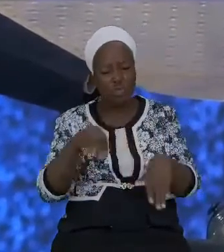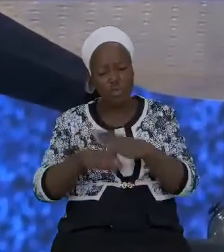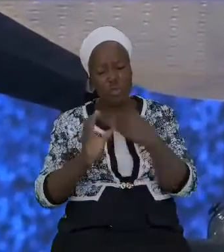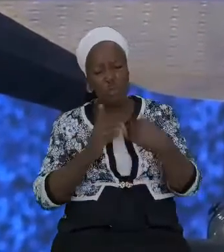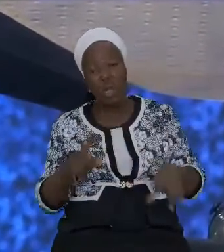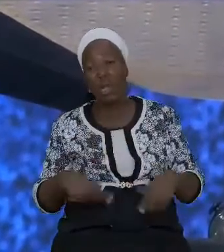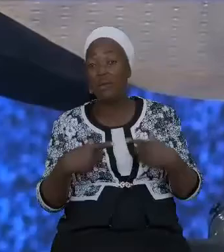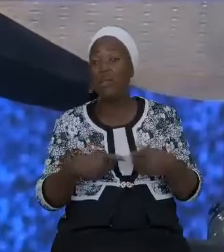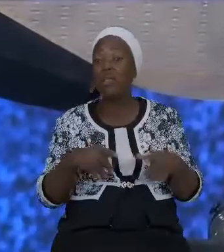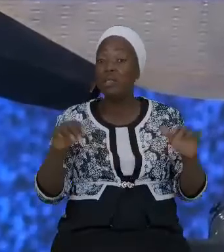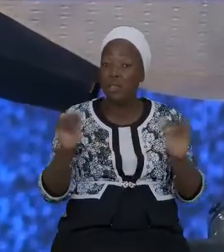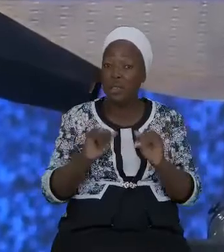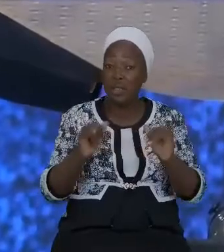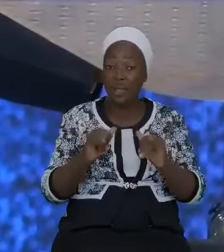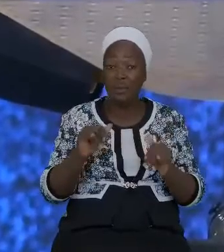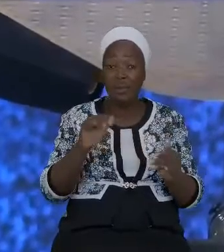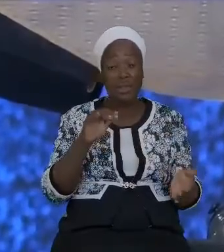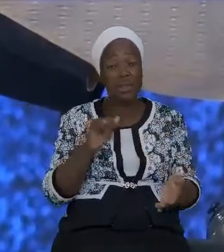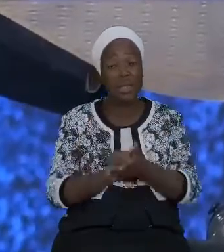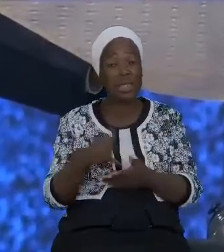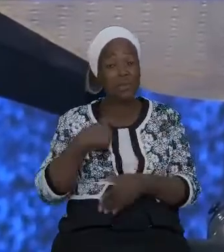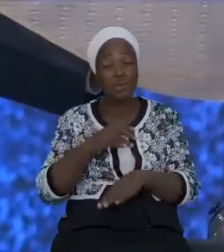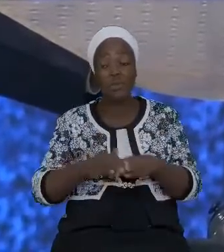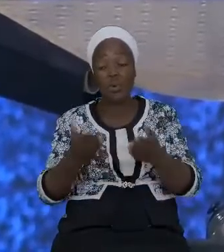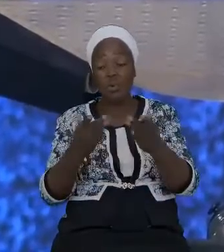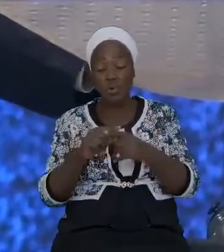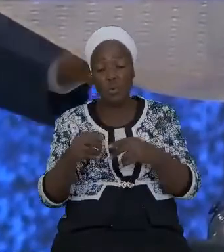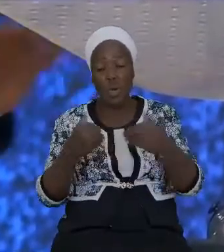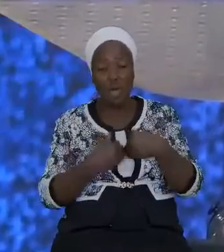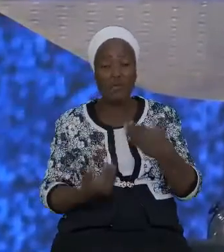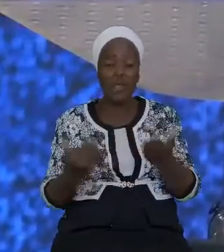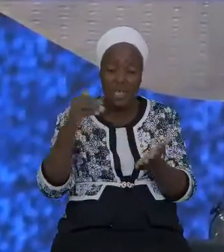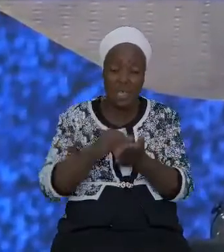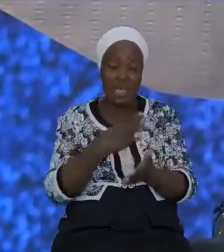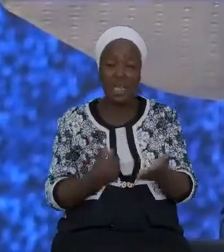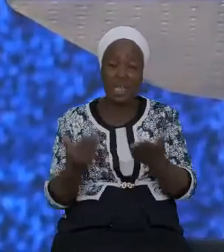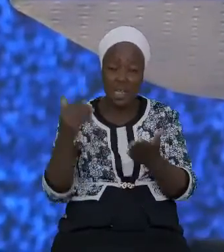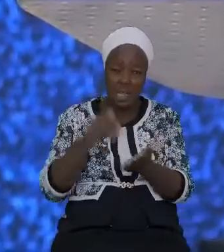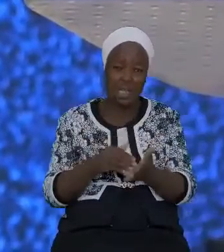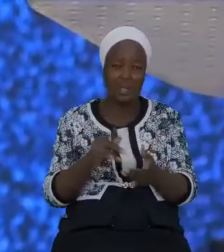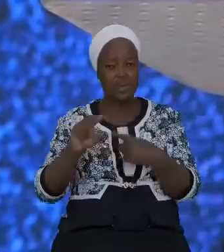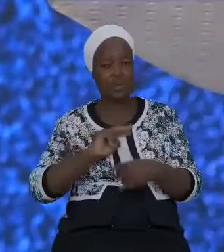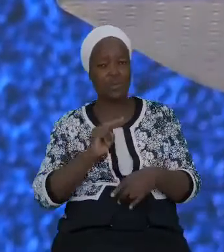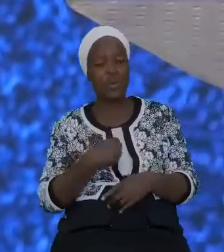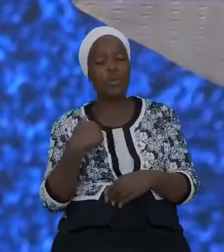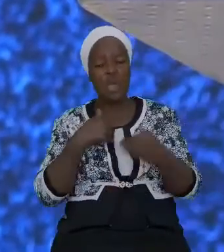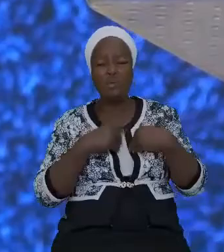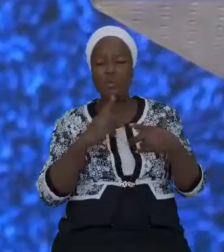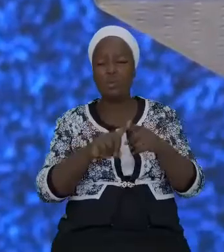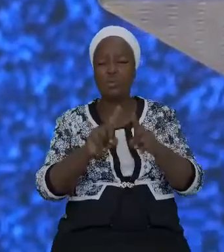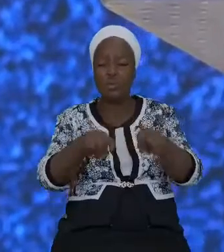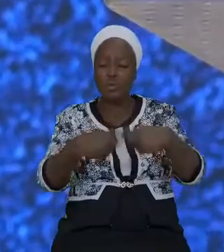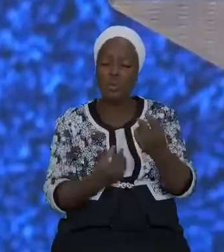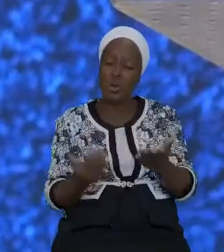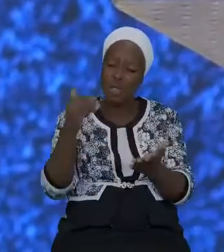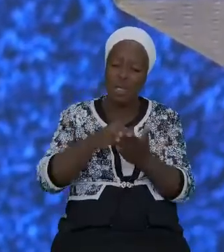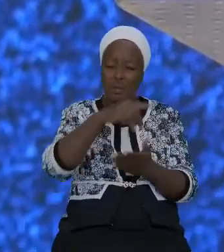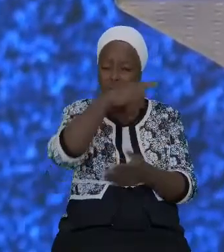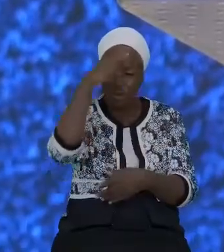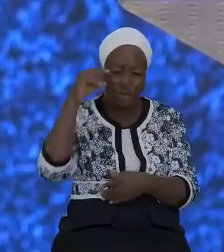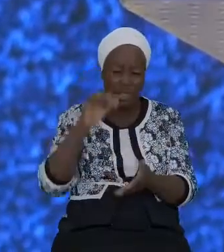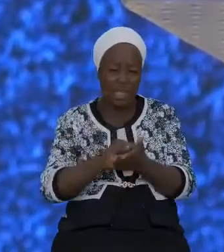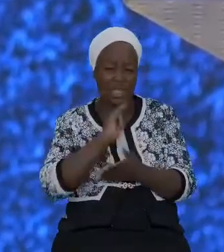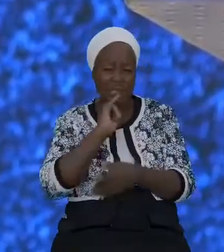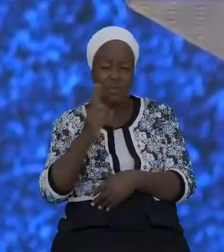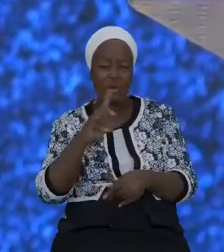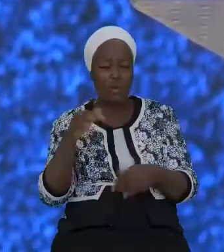that we would not want to have repeated again unto us. We have to go again. That's where there is food. That's where